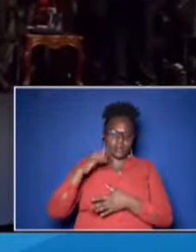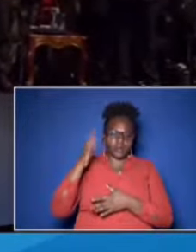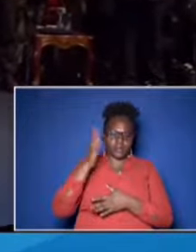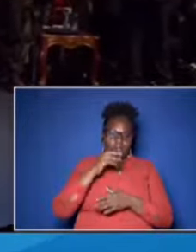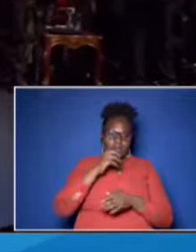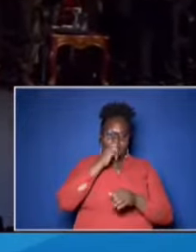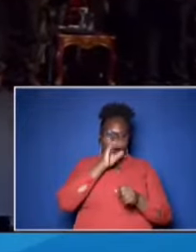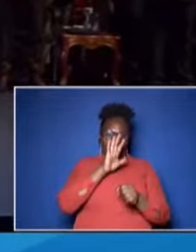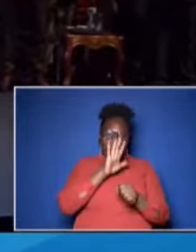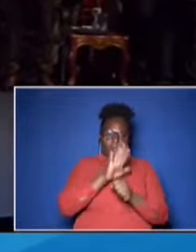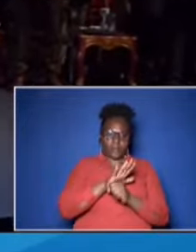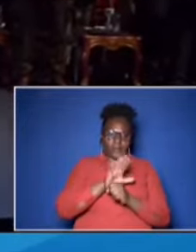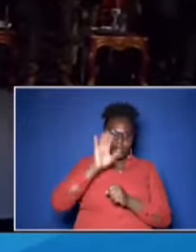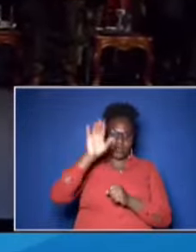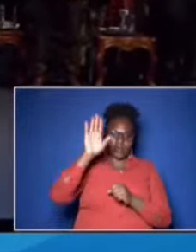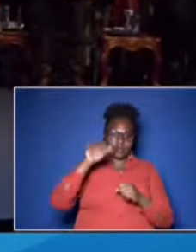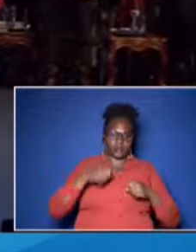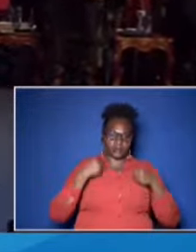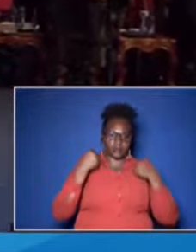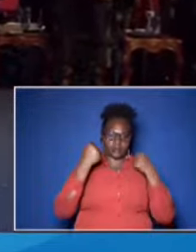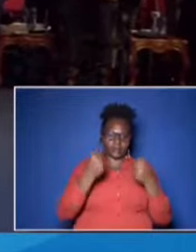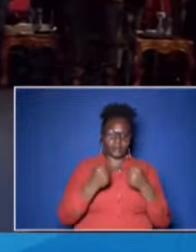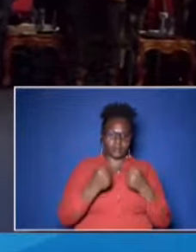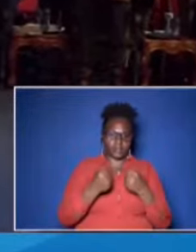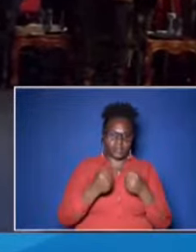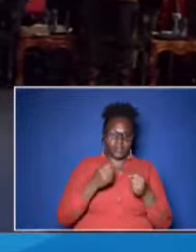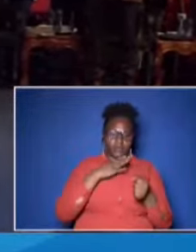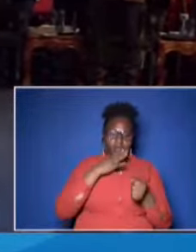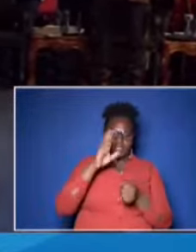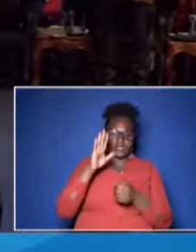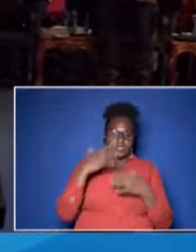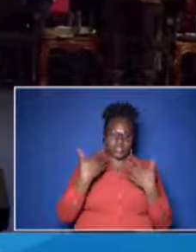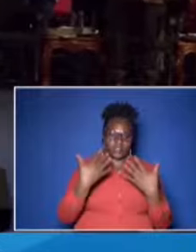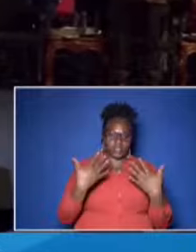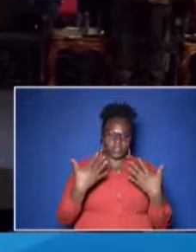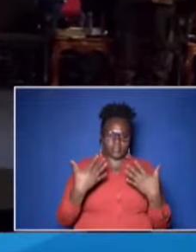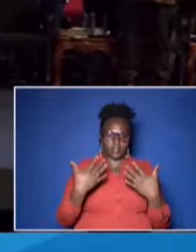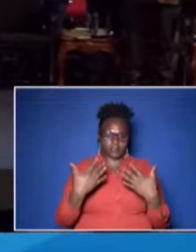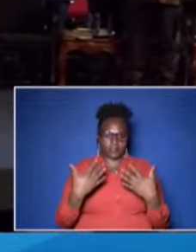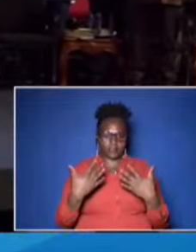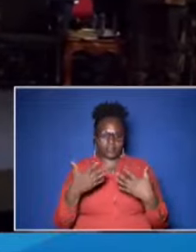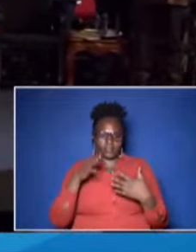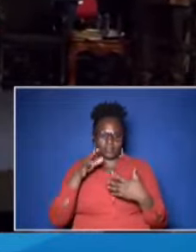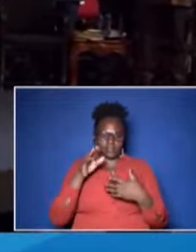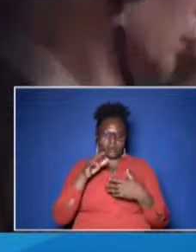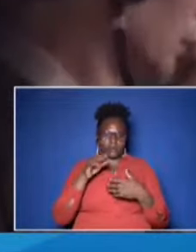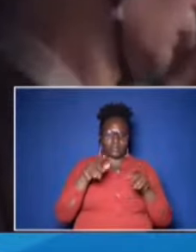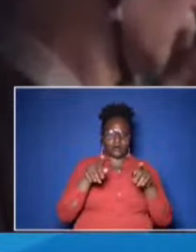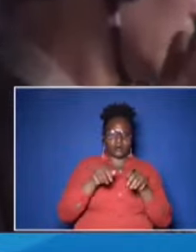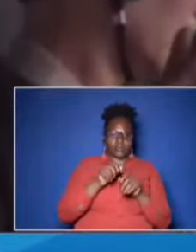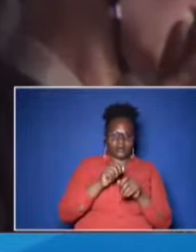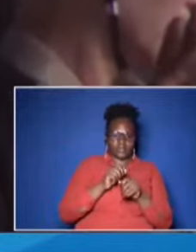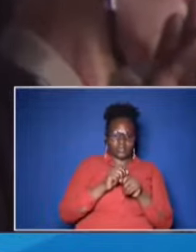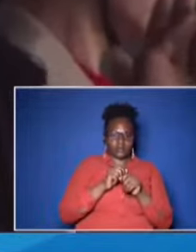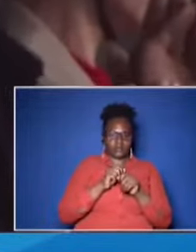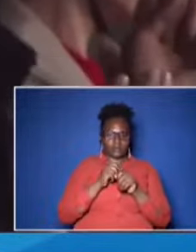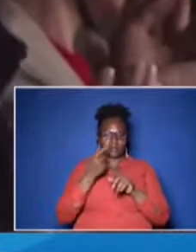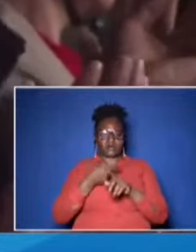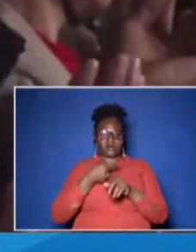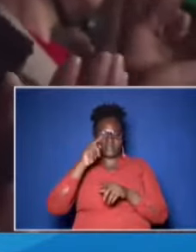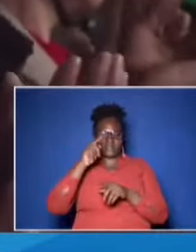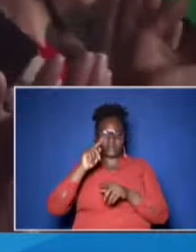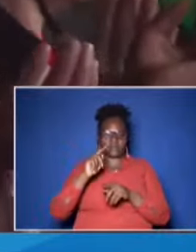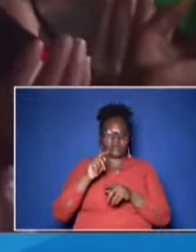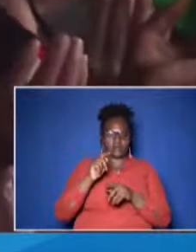promise his power will descend he said from your inner being from your